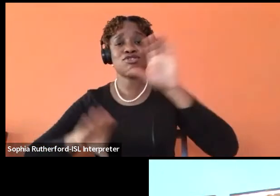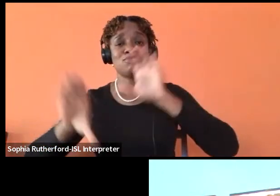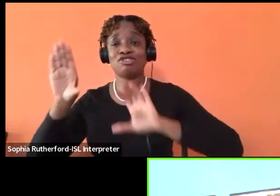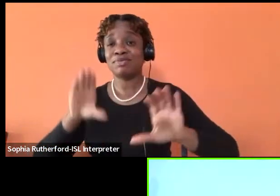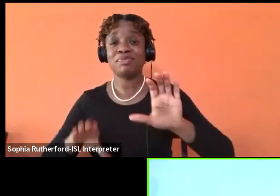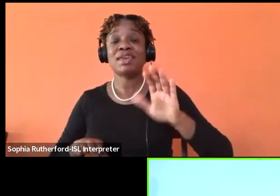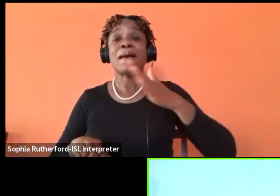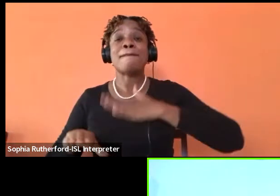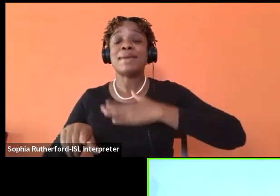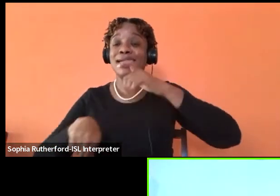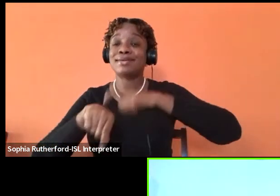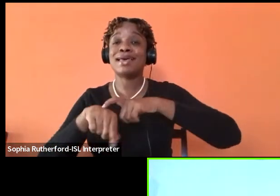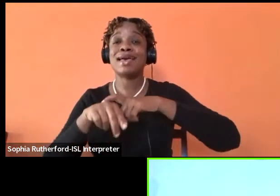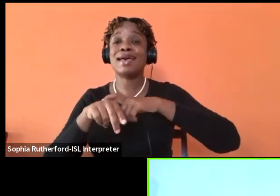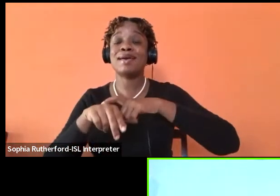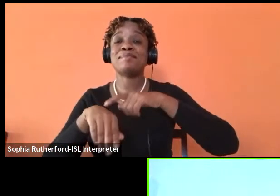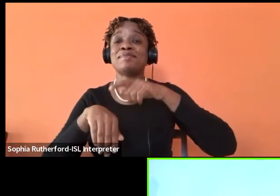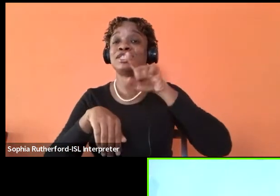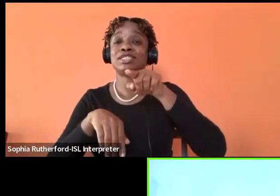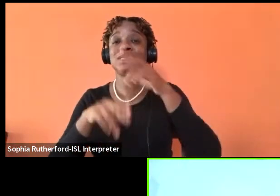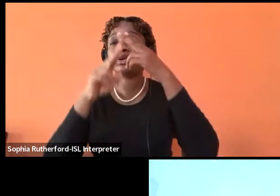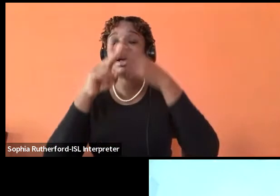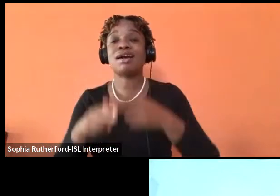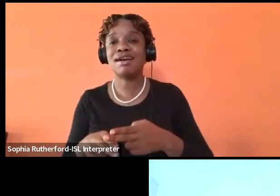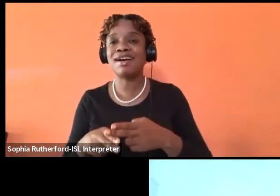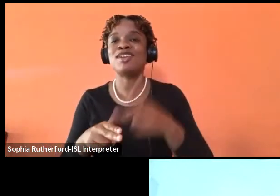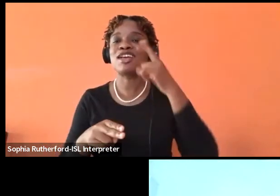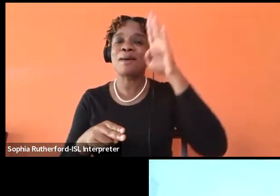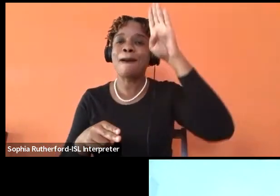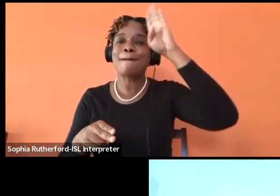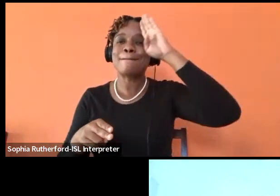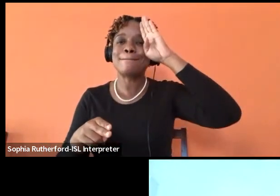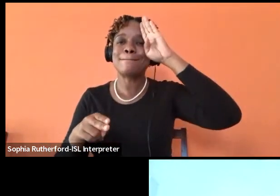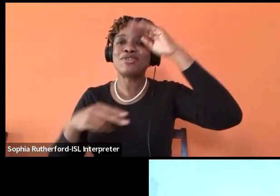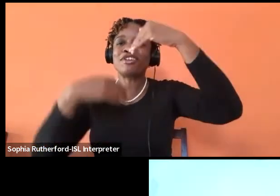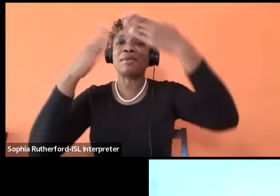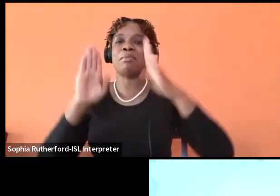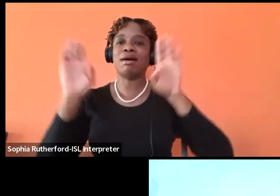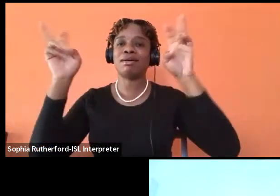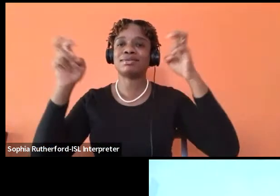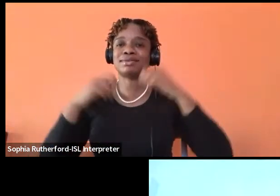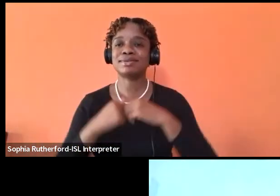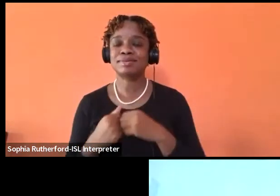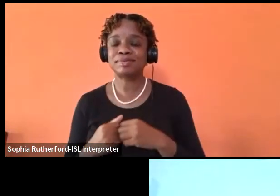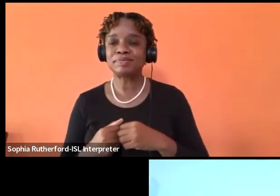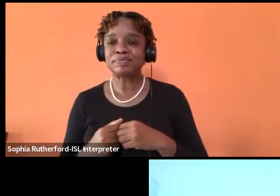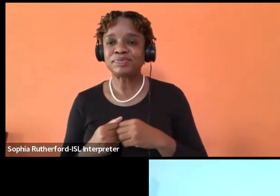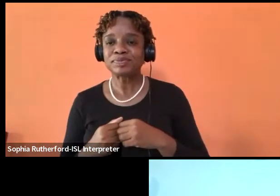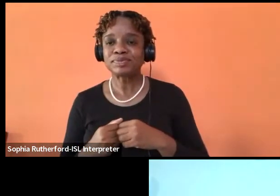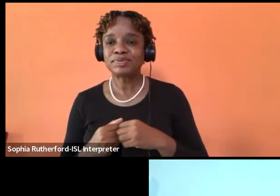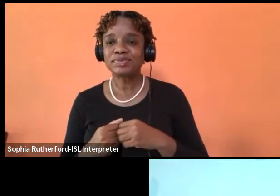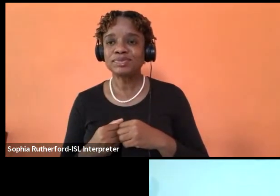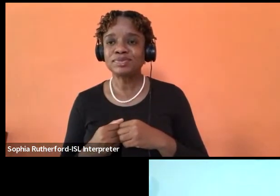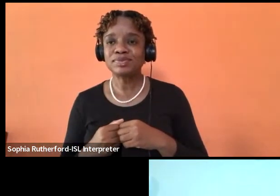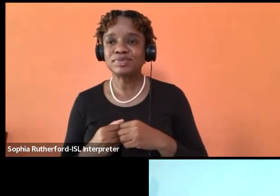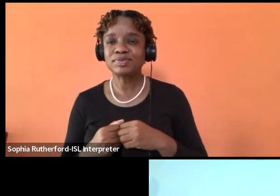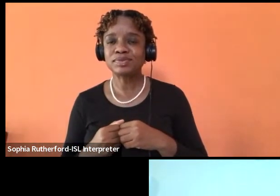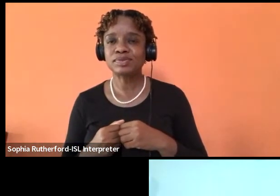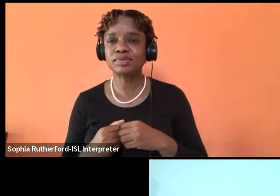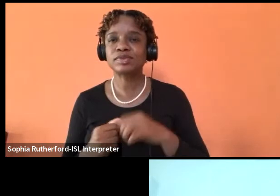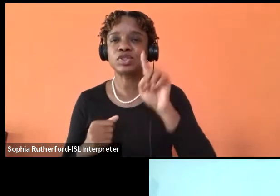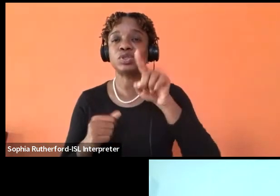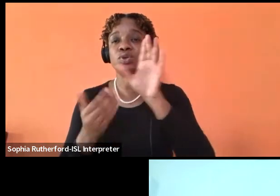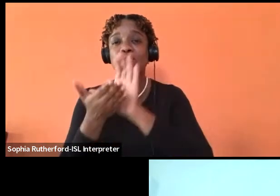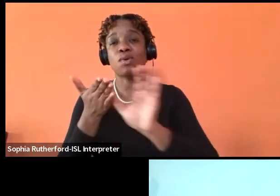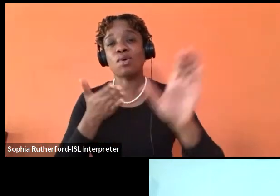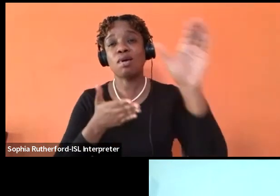did residency at Long Island and Jewish Medical Center, North Shore, Albert Einstein College of Medicine,